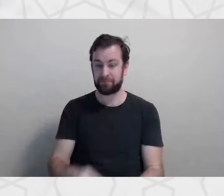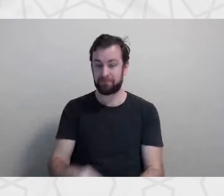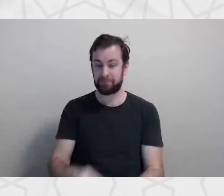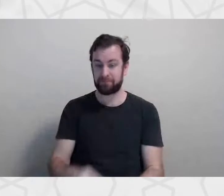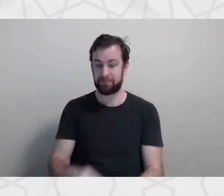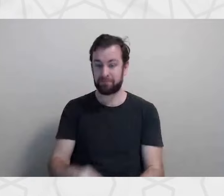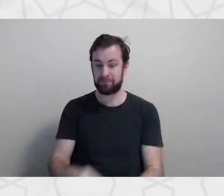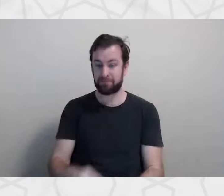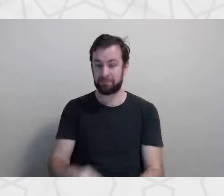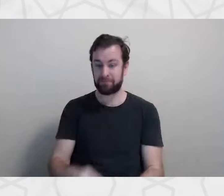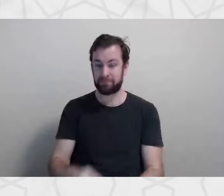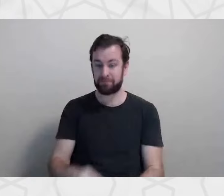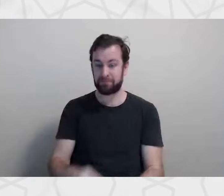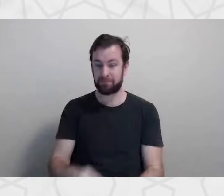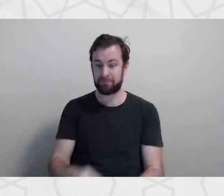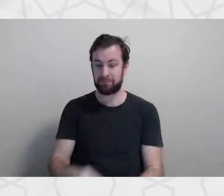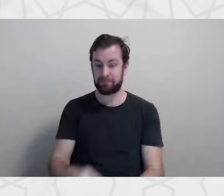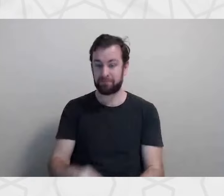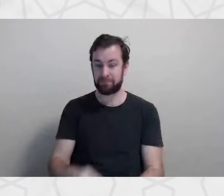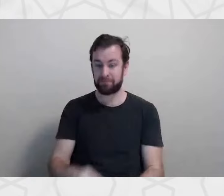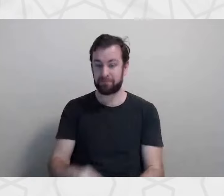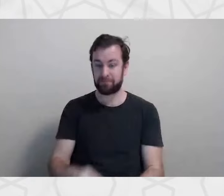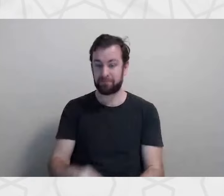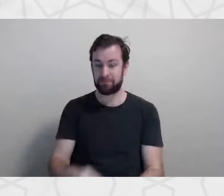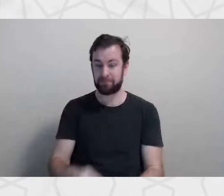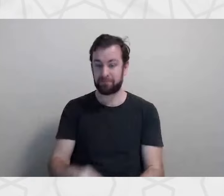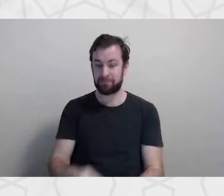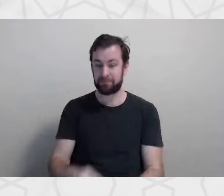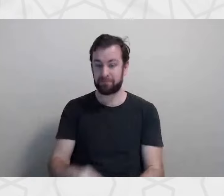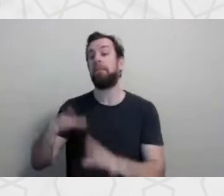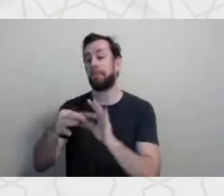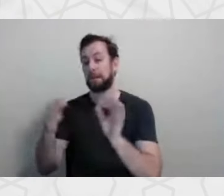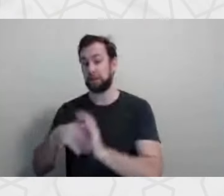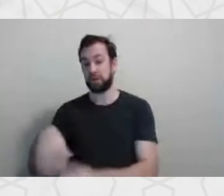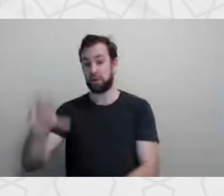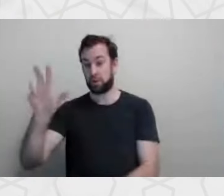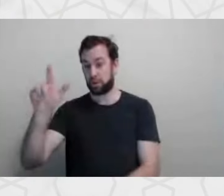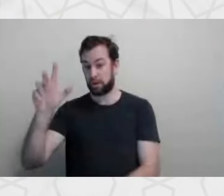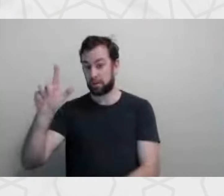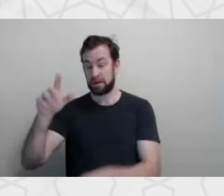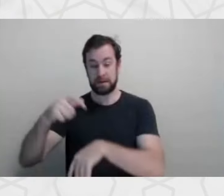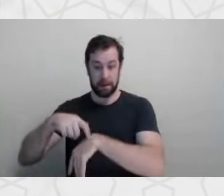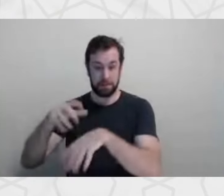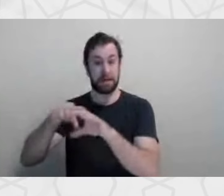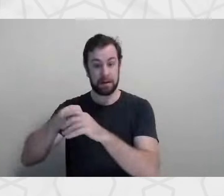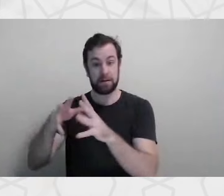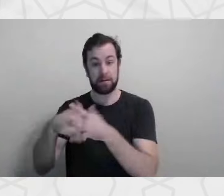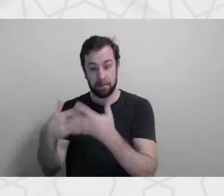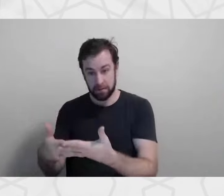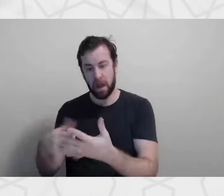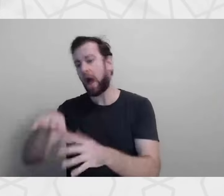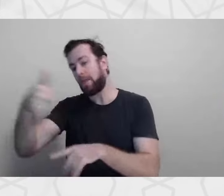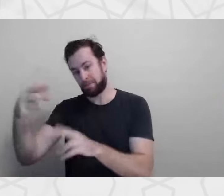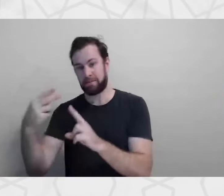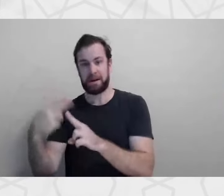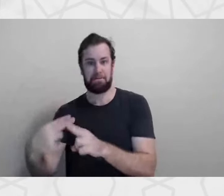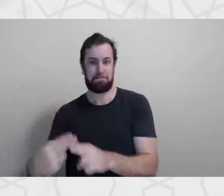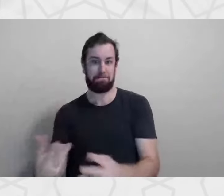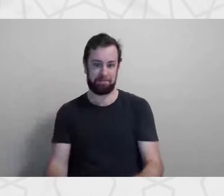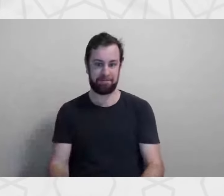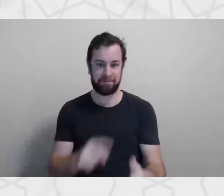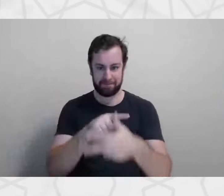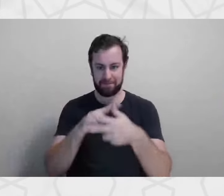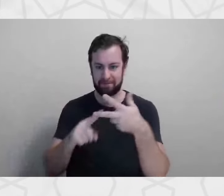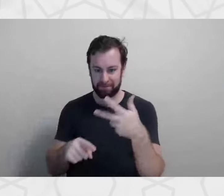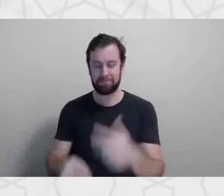Quran as Al-Masih. Mentioned 23 times in the Quran as Ibn Maryam. But